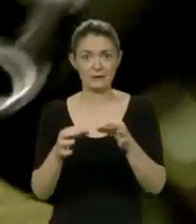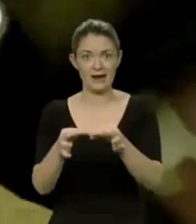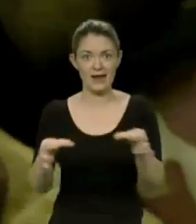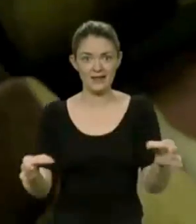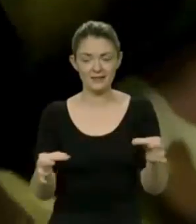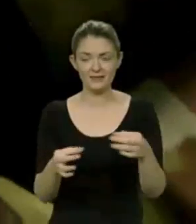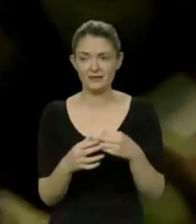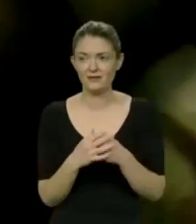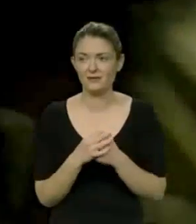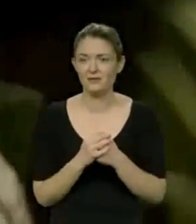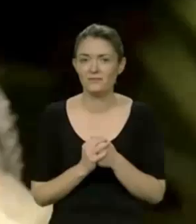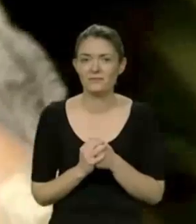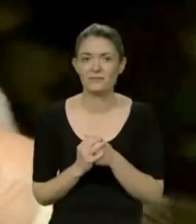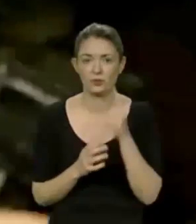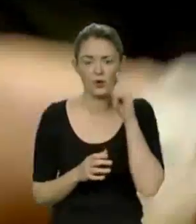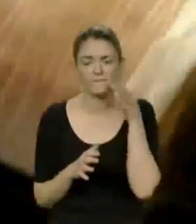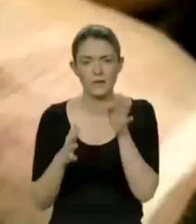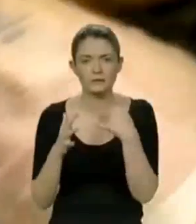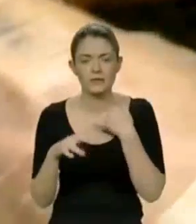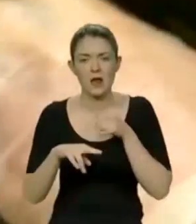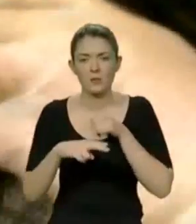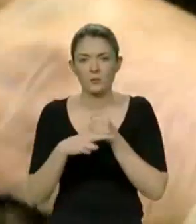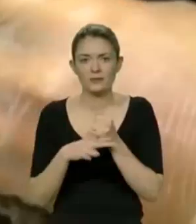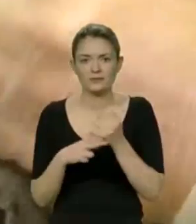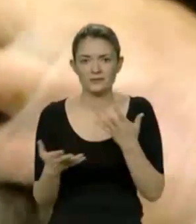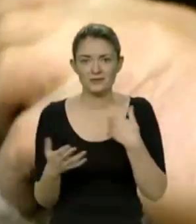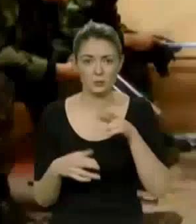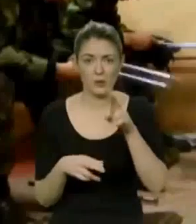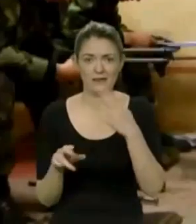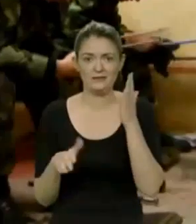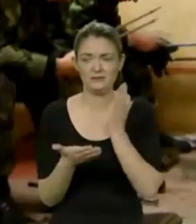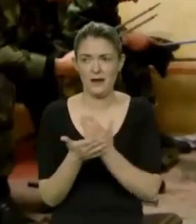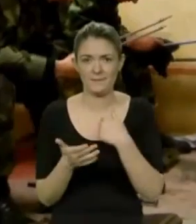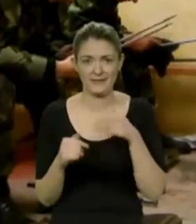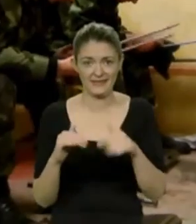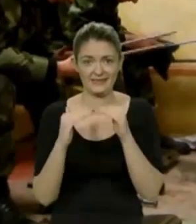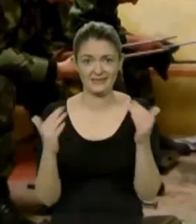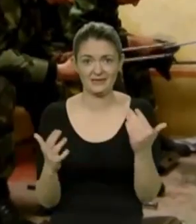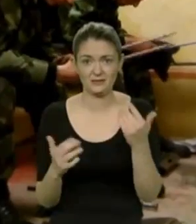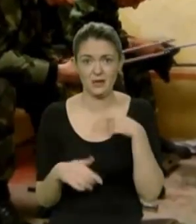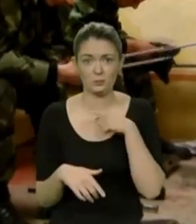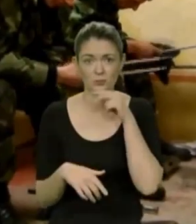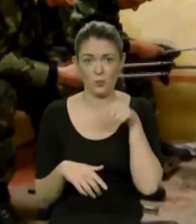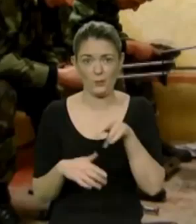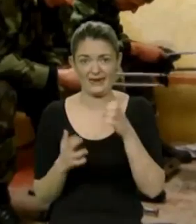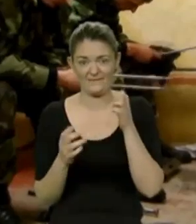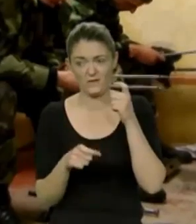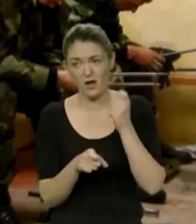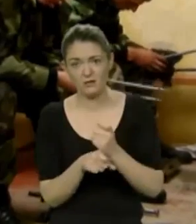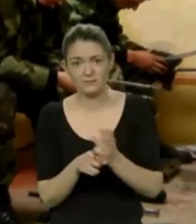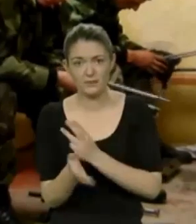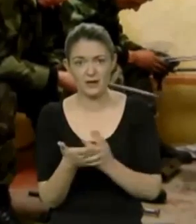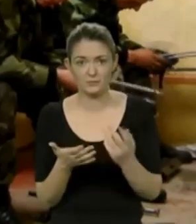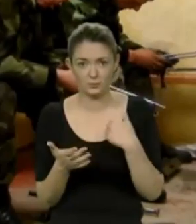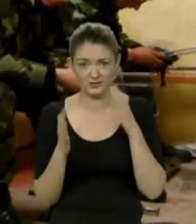Looking forward to it. Can't wait. It wouldn't stop me now, like, so at this stage. I'd say the walk won't even be the hardest part of the week. Like, we've done